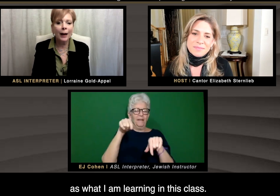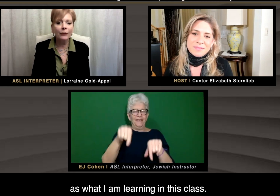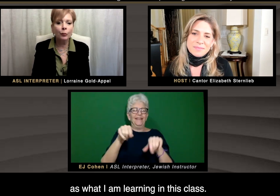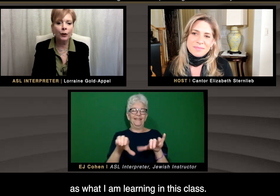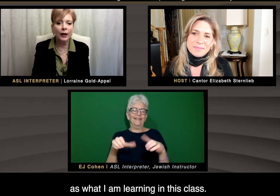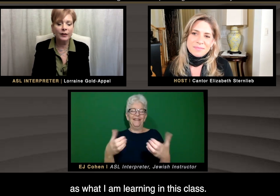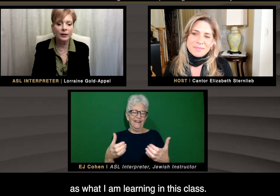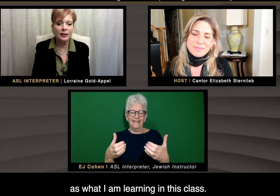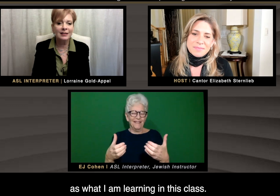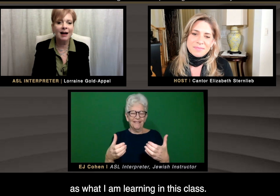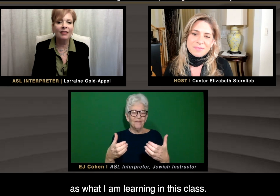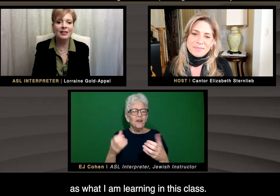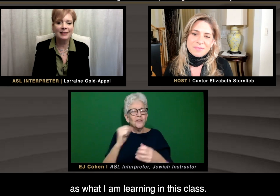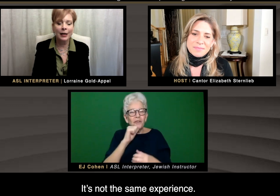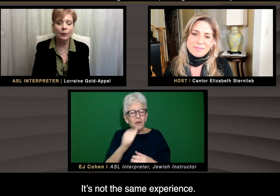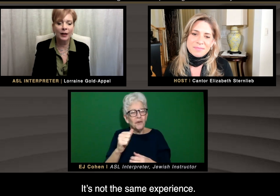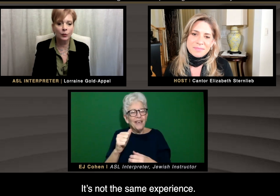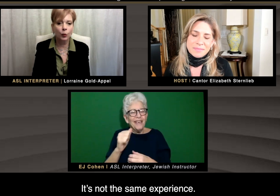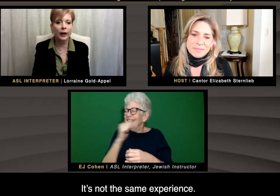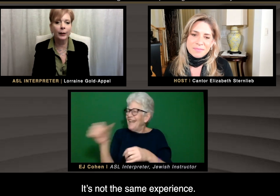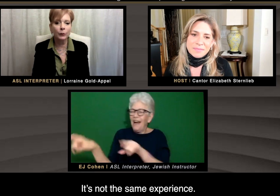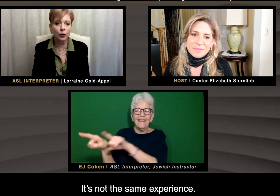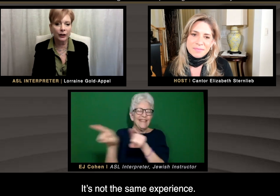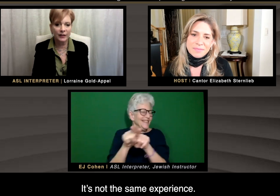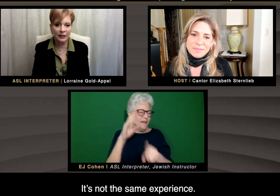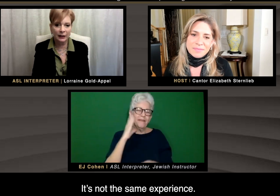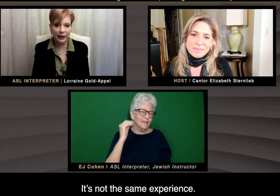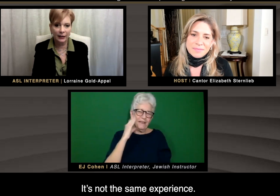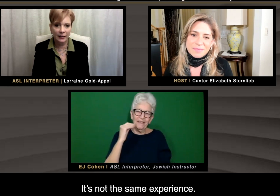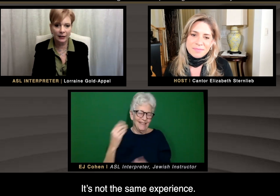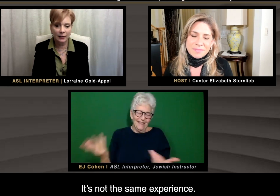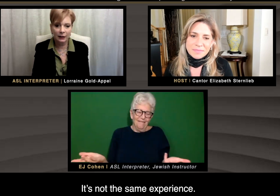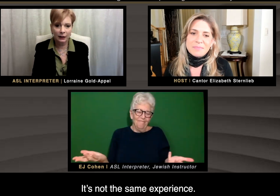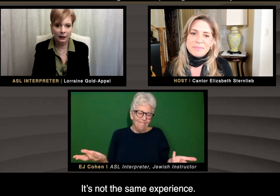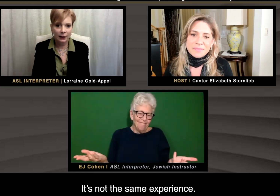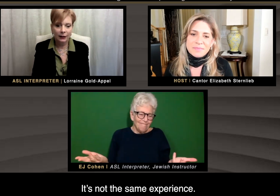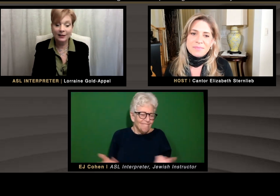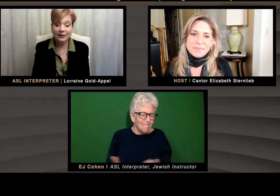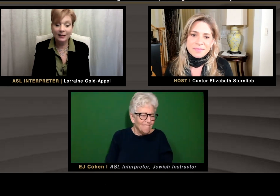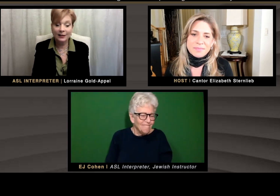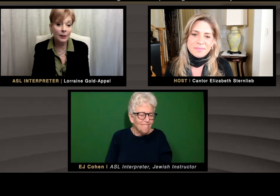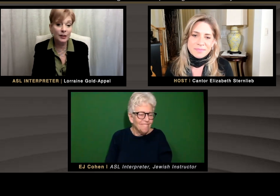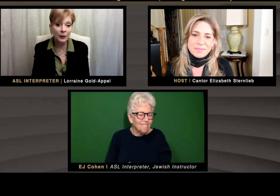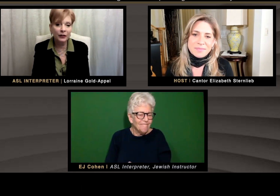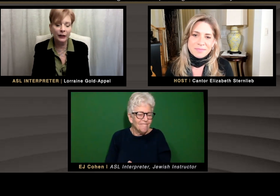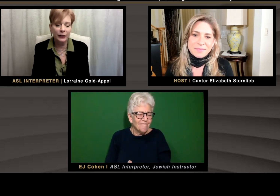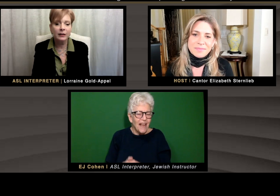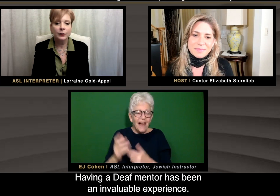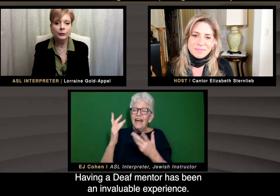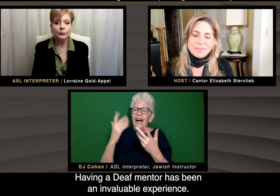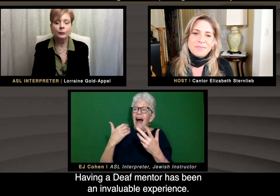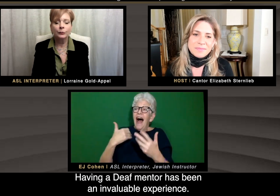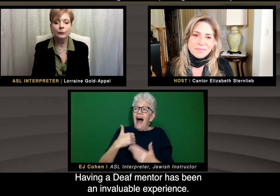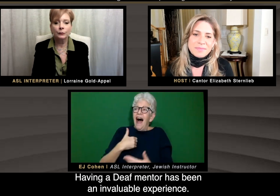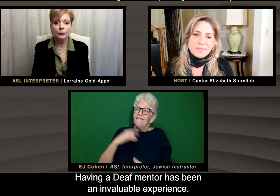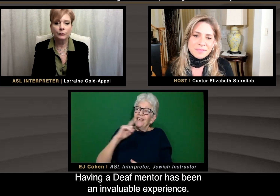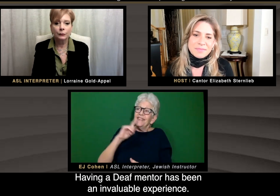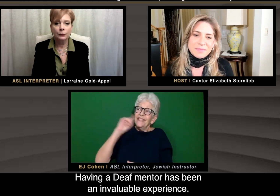knowledge about the prayers is not the same as what I am learning in this class. It's not the same